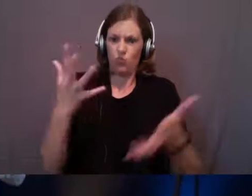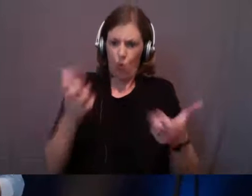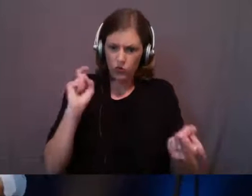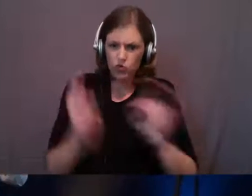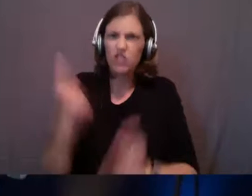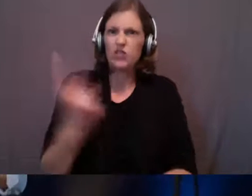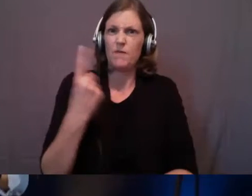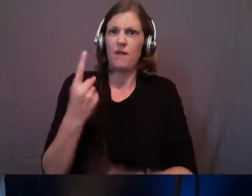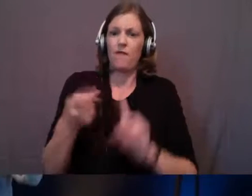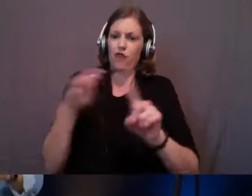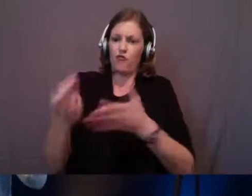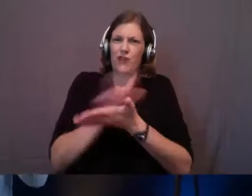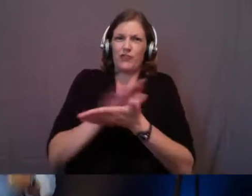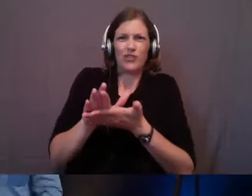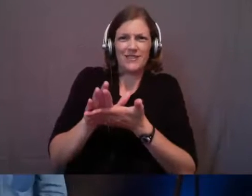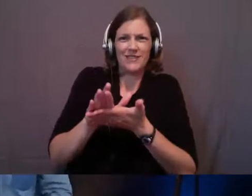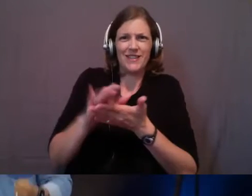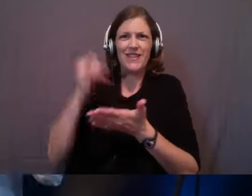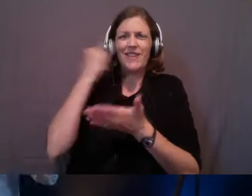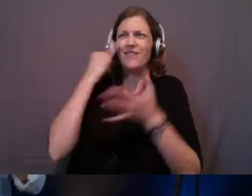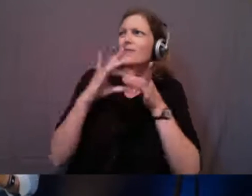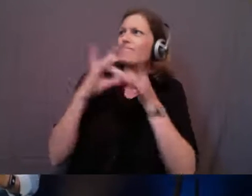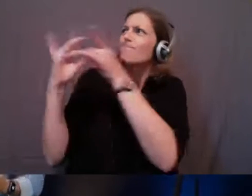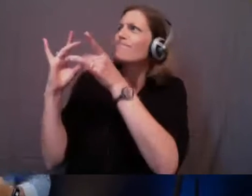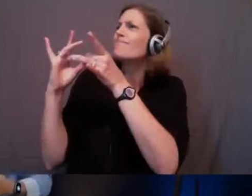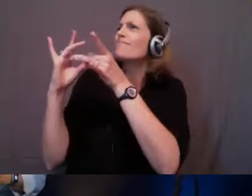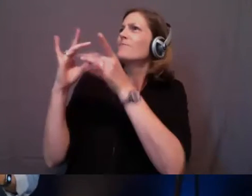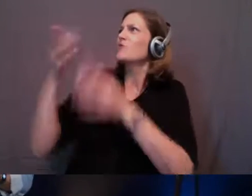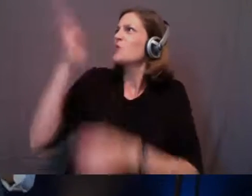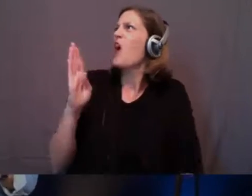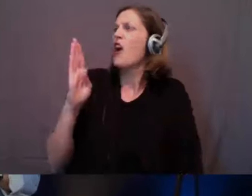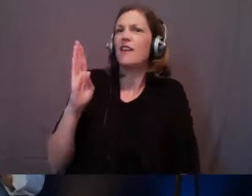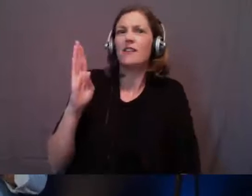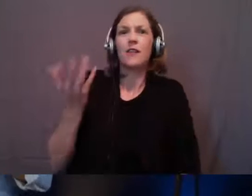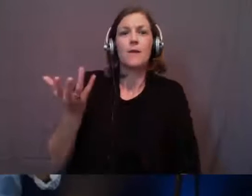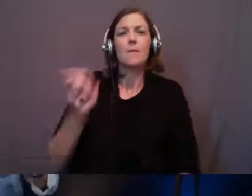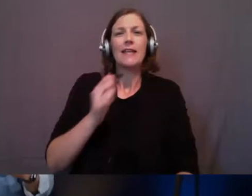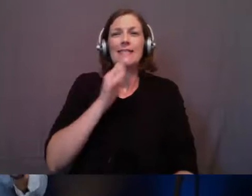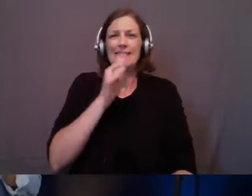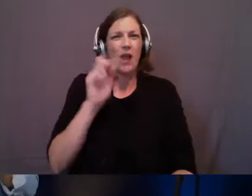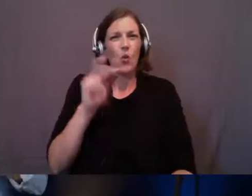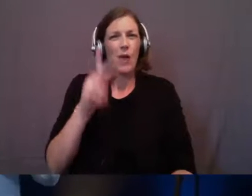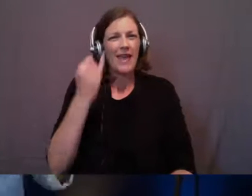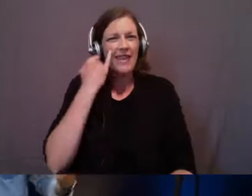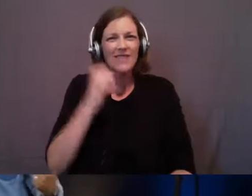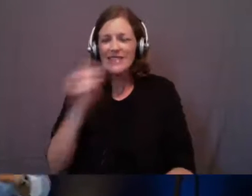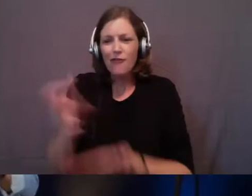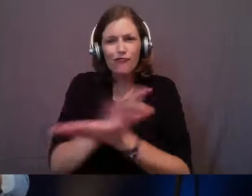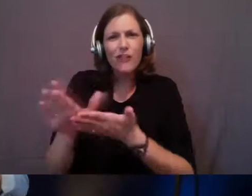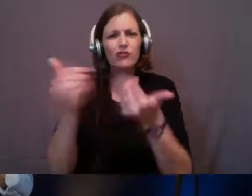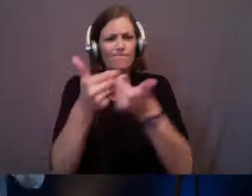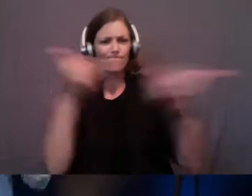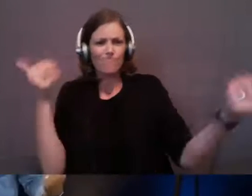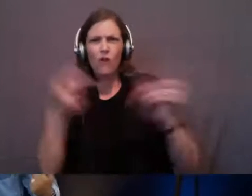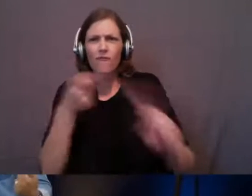is rooted in who God is and in justice. But it's not okay to let those things that are unrighteous, those things that are apart from God, those